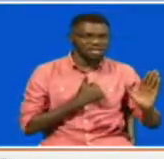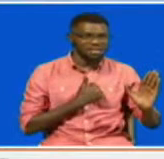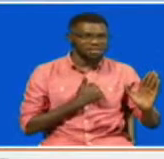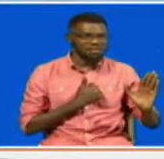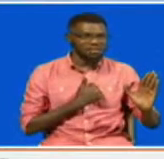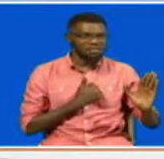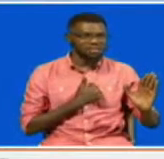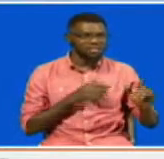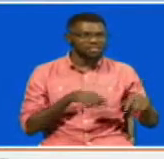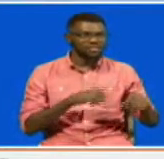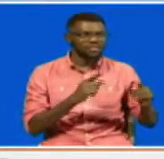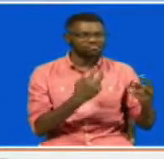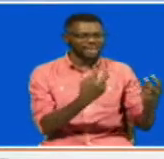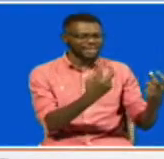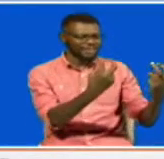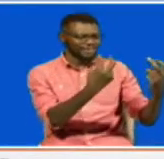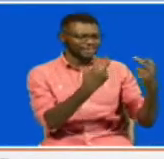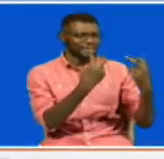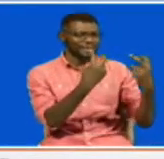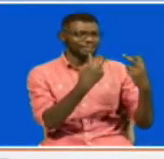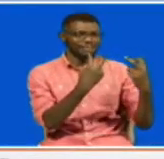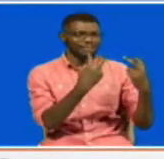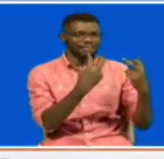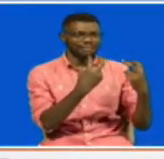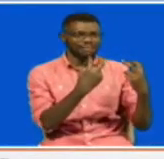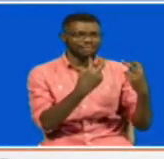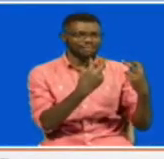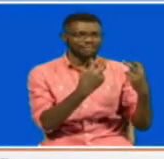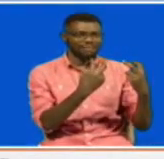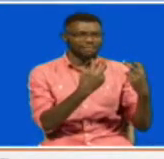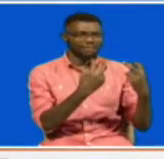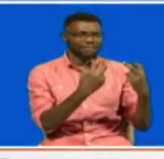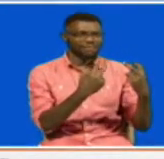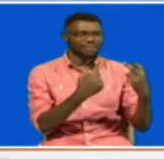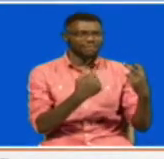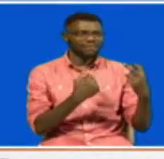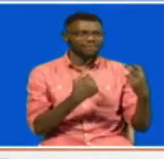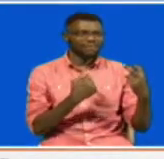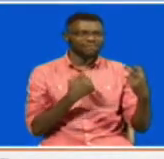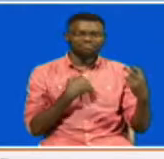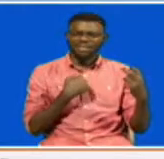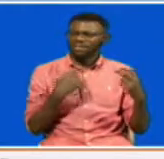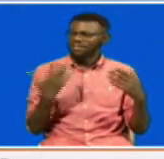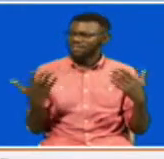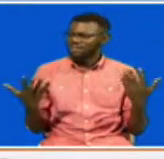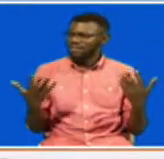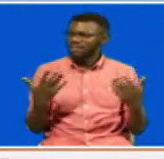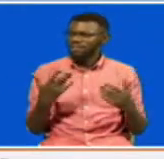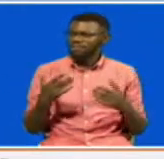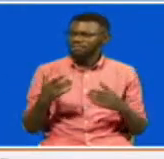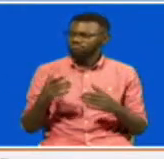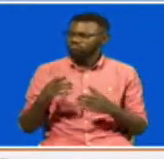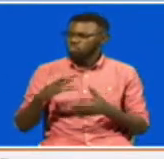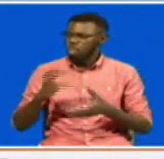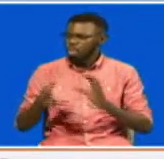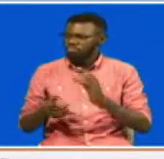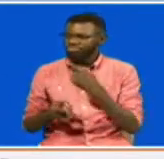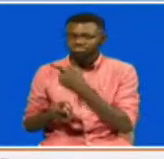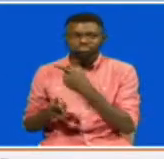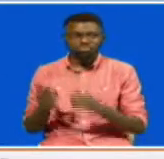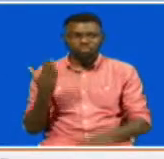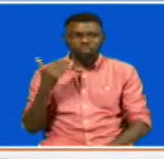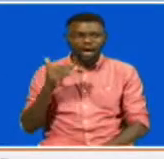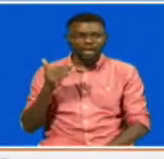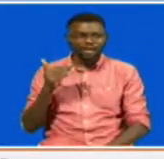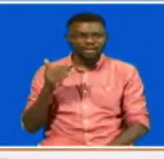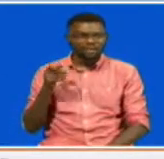me maybe as a person who might be causing coming to cause mayhem for him, for his aspirations in future.